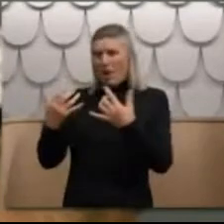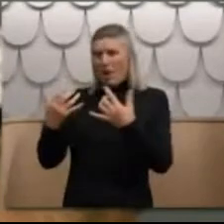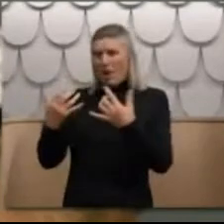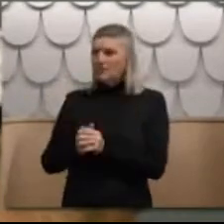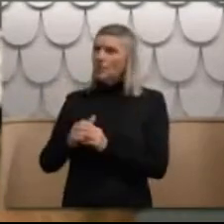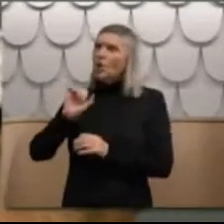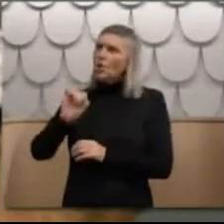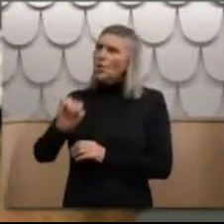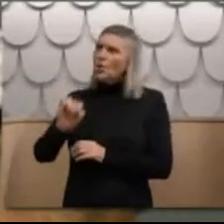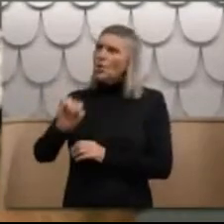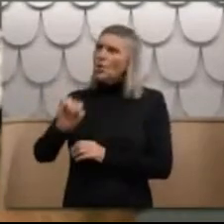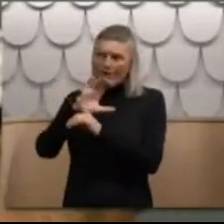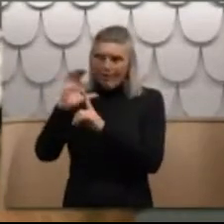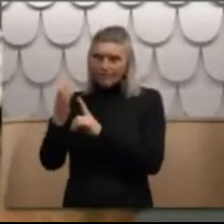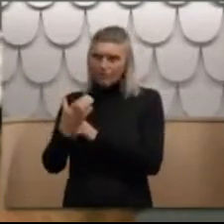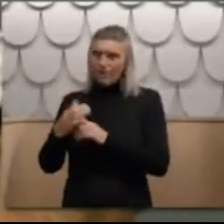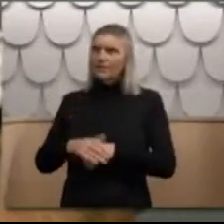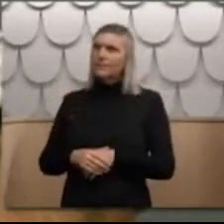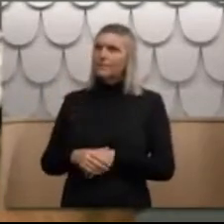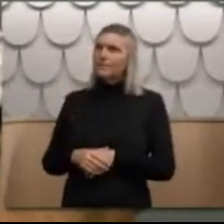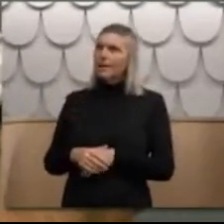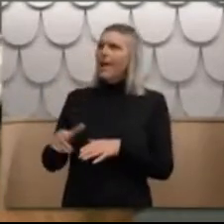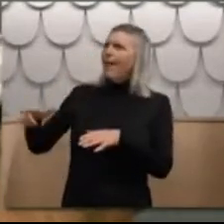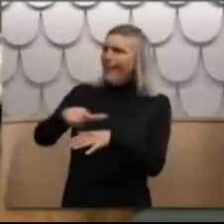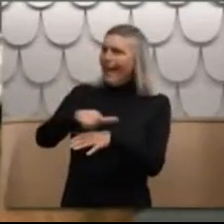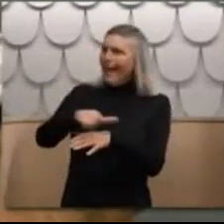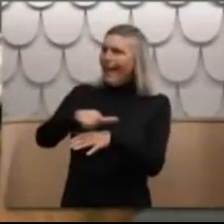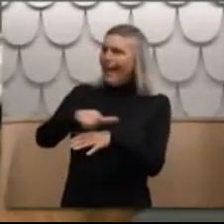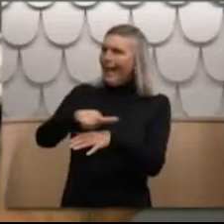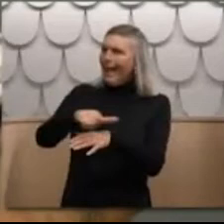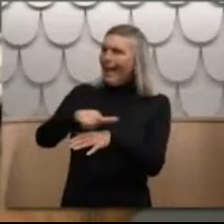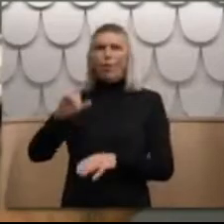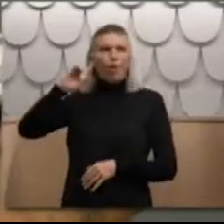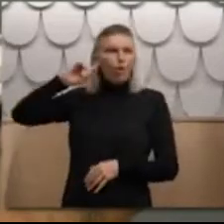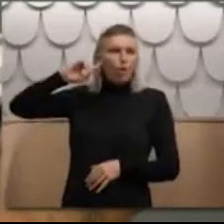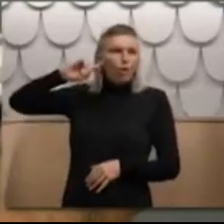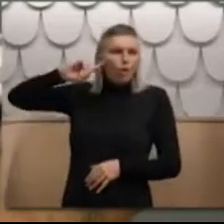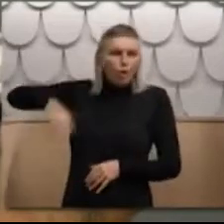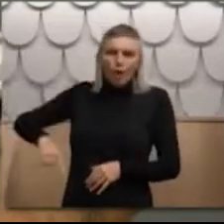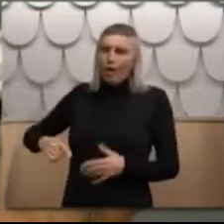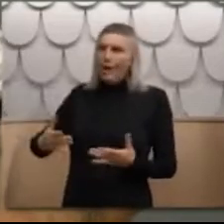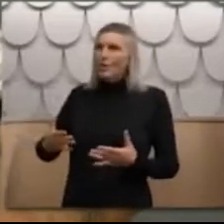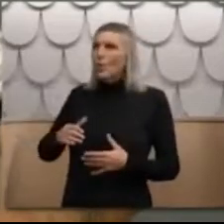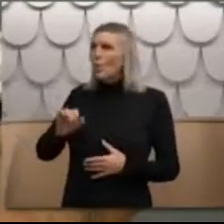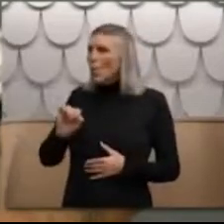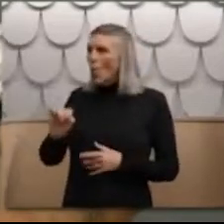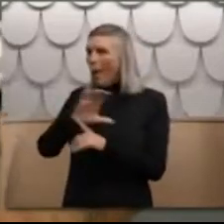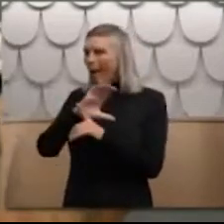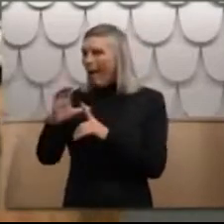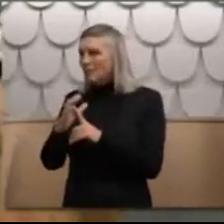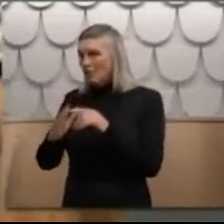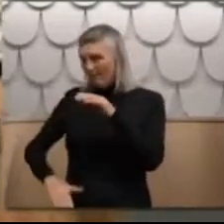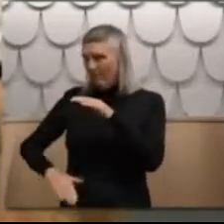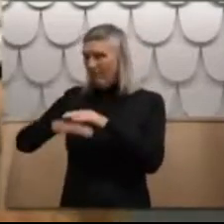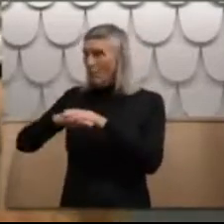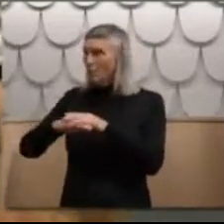and Lake Ellis totally disregarding any part of your culture. Yeah. Do you want to talk a little bit about